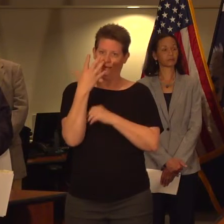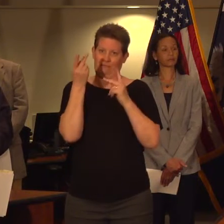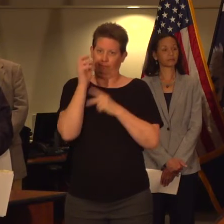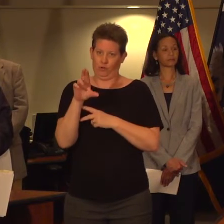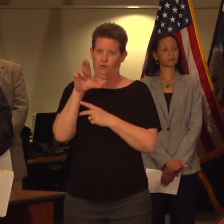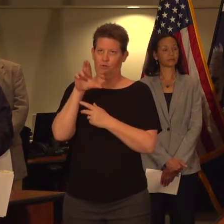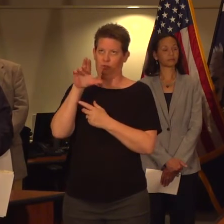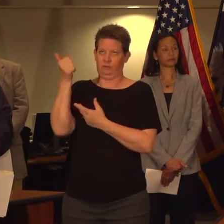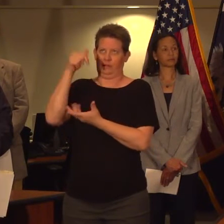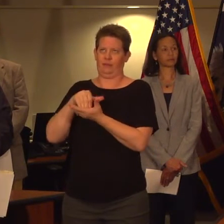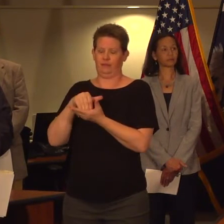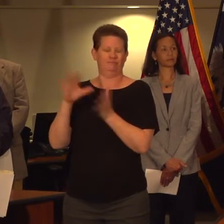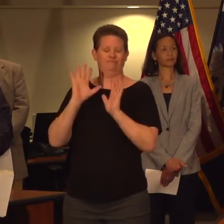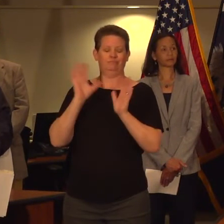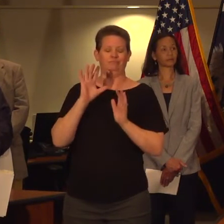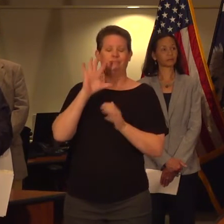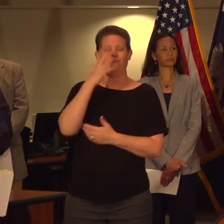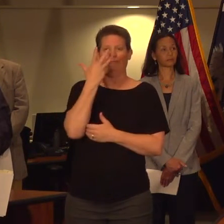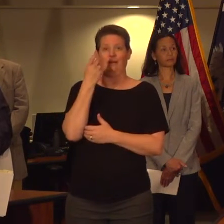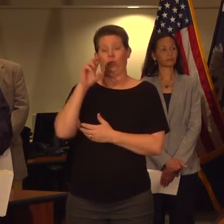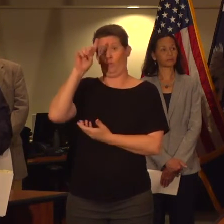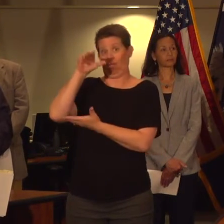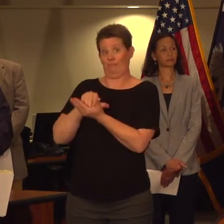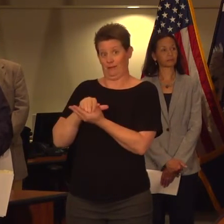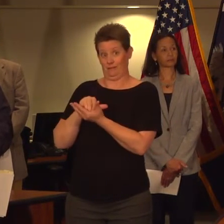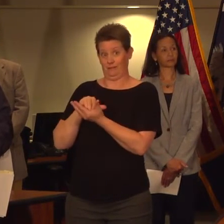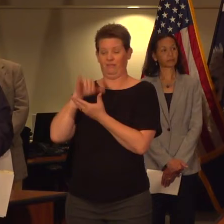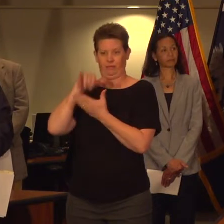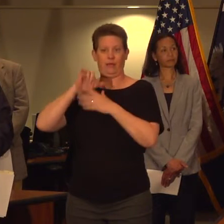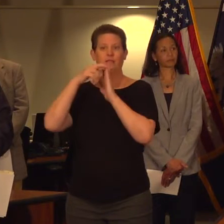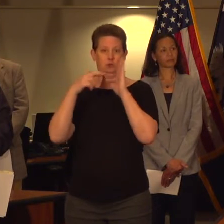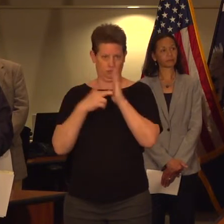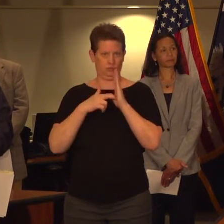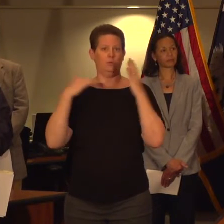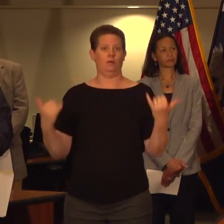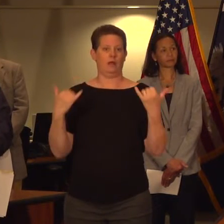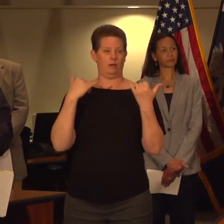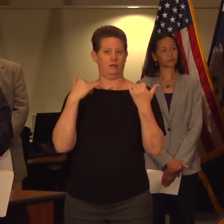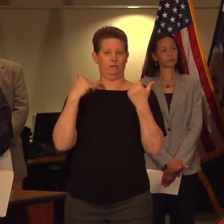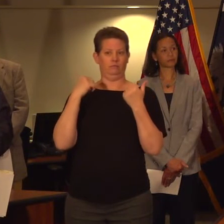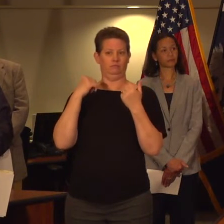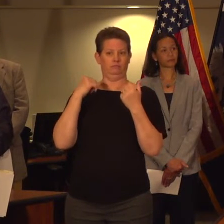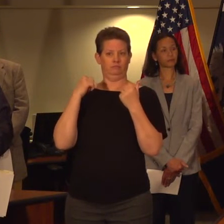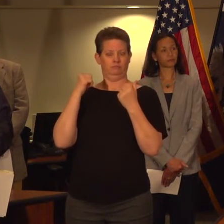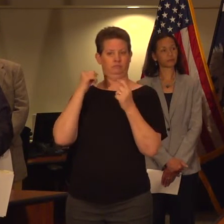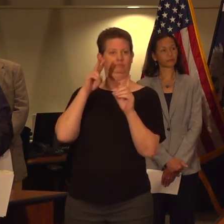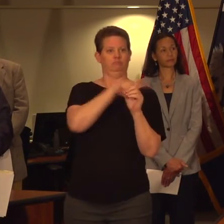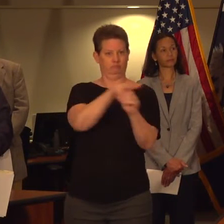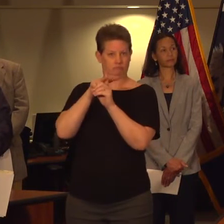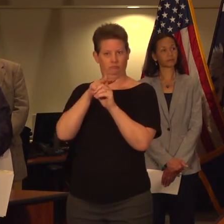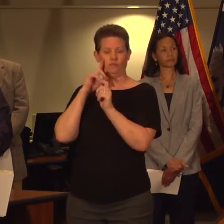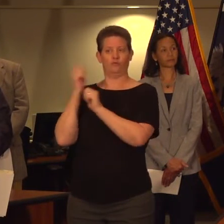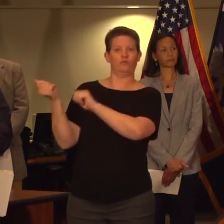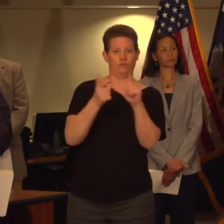per 10,000, per 1,000 square feet. That is the rule that we are now applying to those smaller retailers that